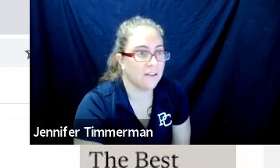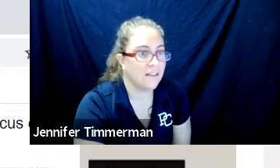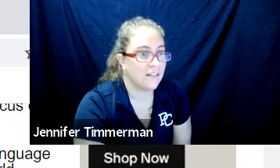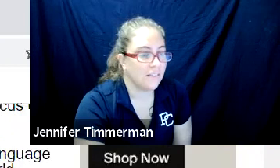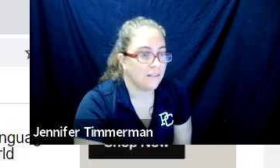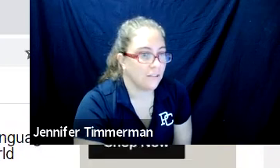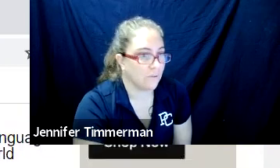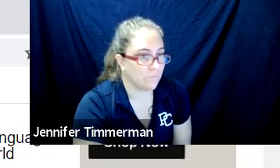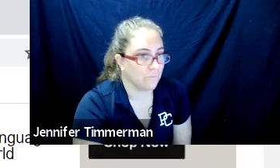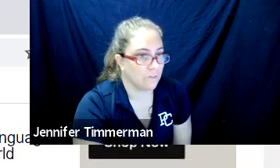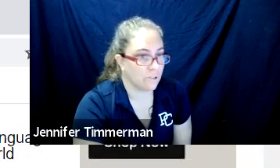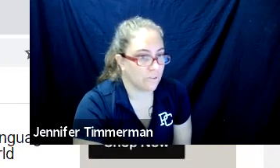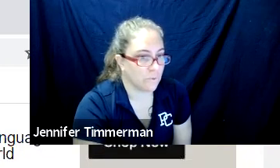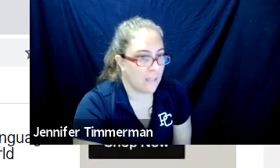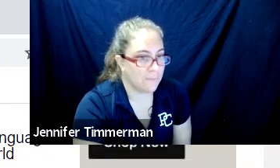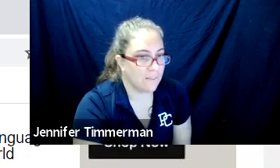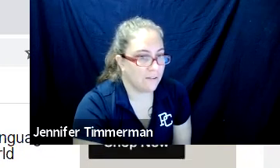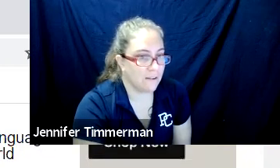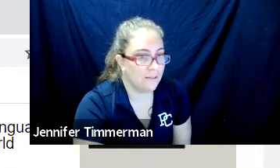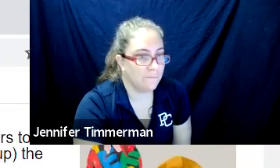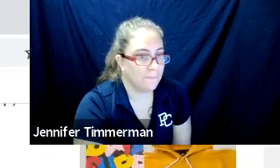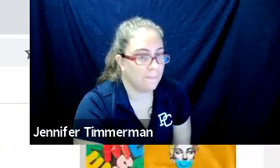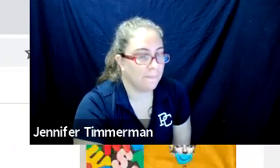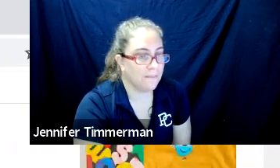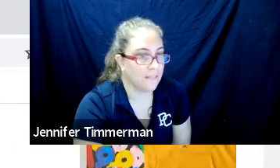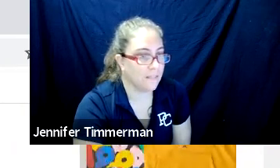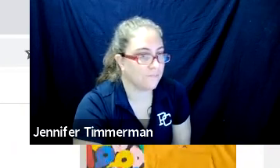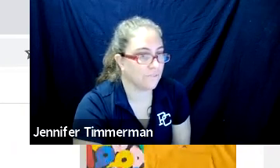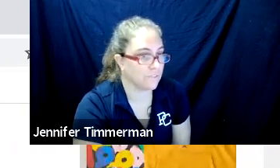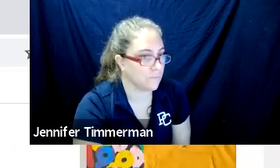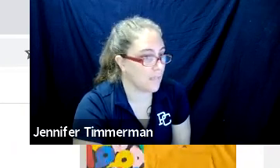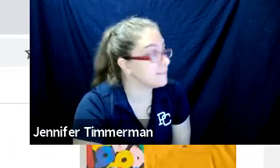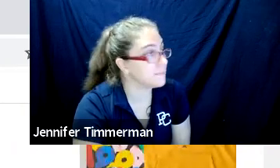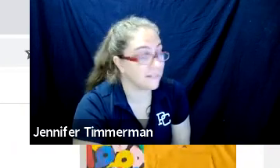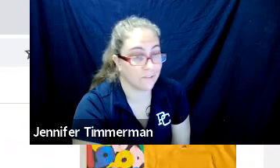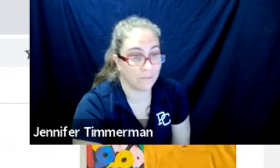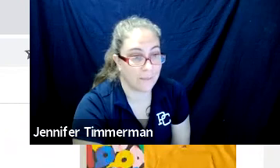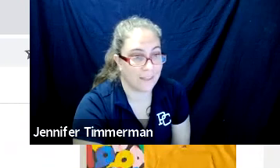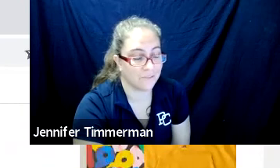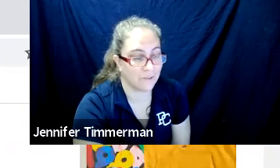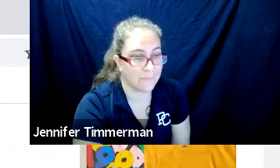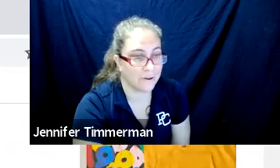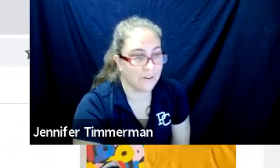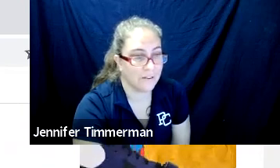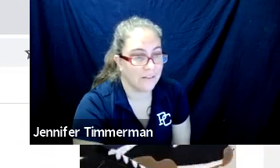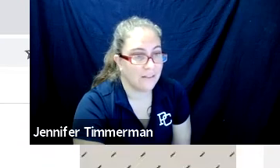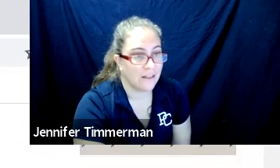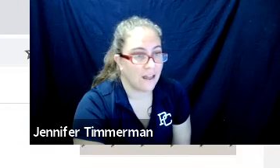bigger. You can learn the vocabulary. He gives you some concepts in